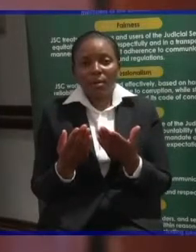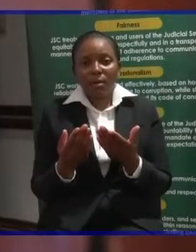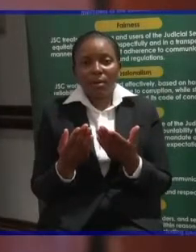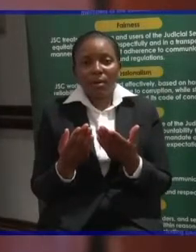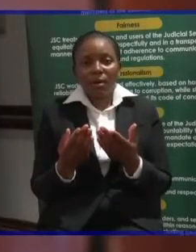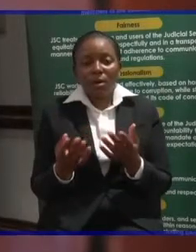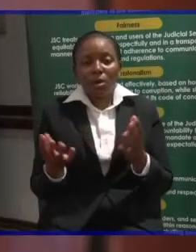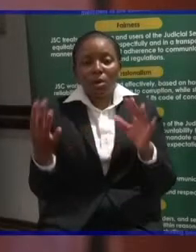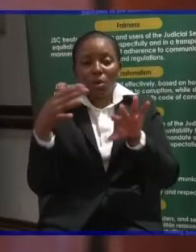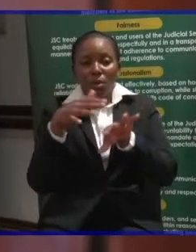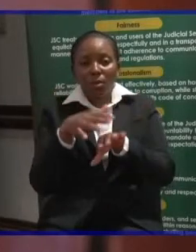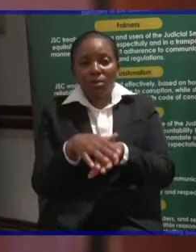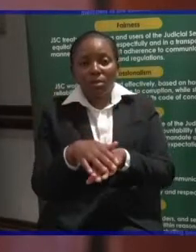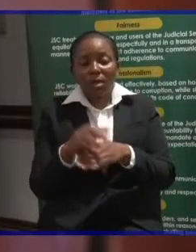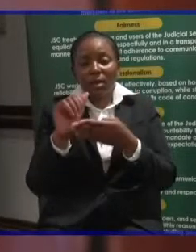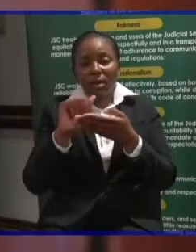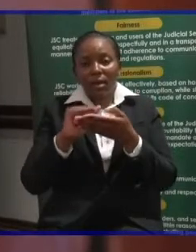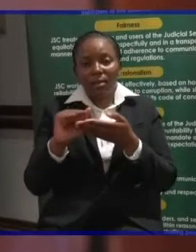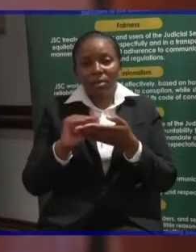compulsory arbitration.